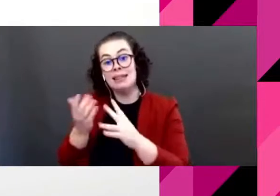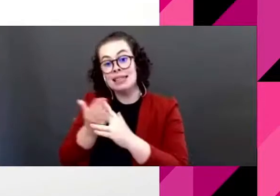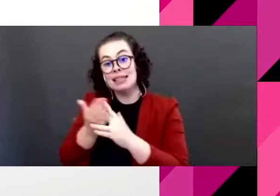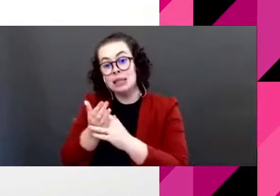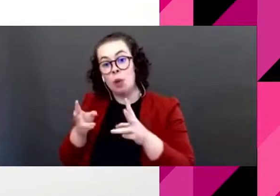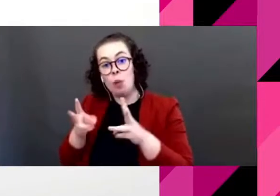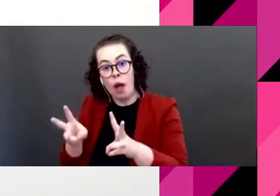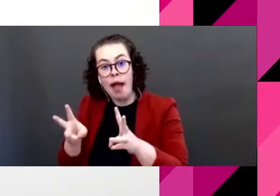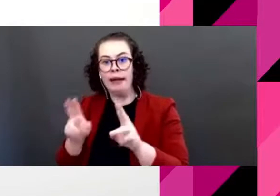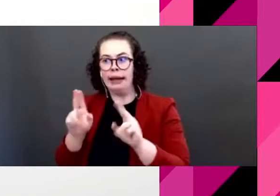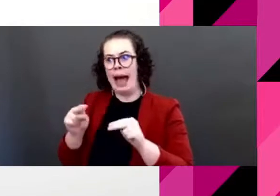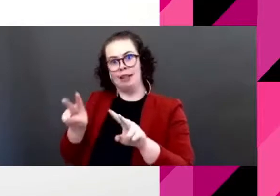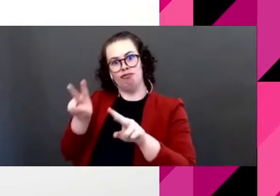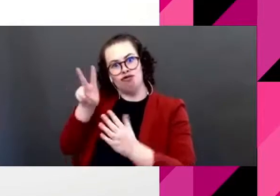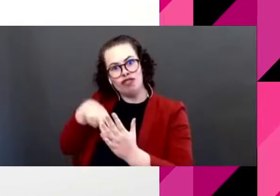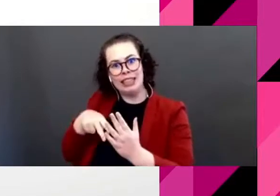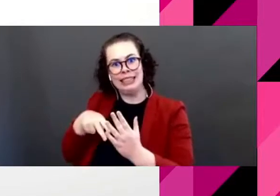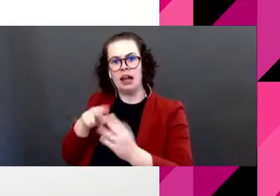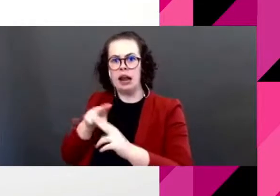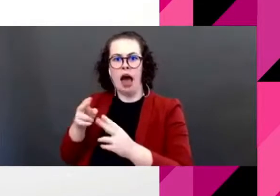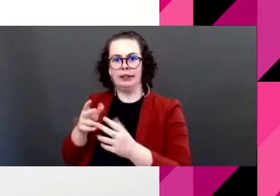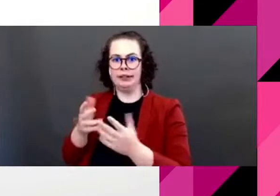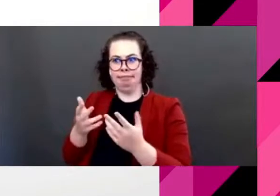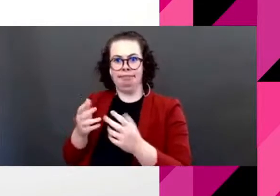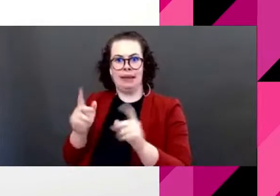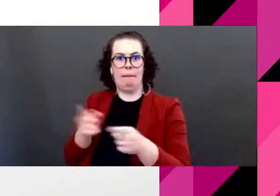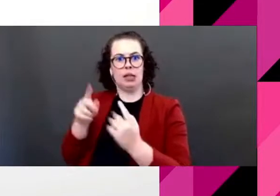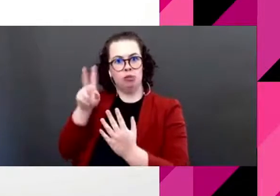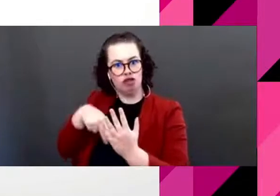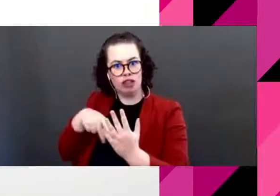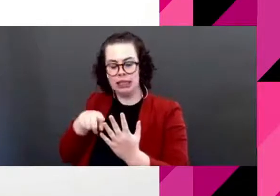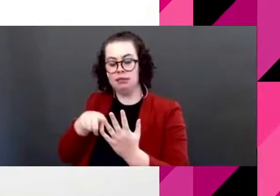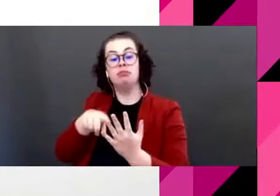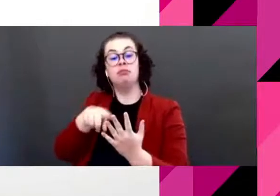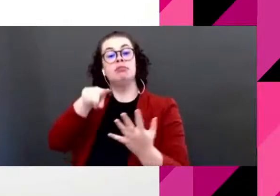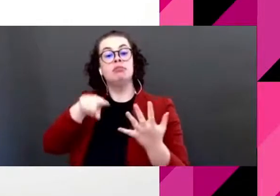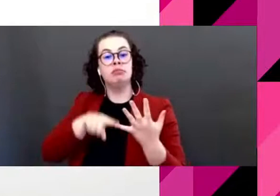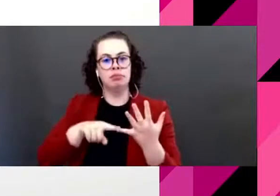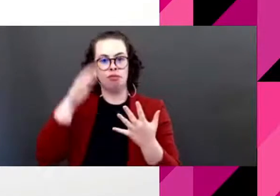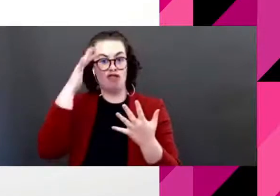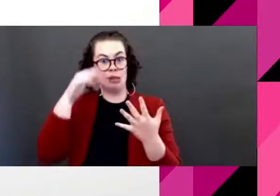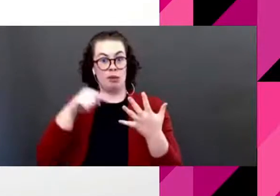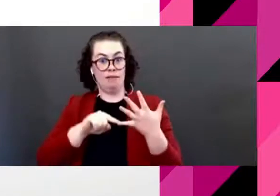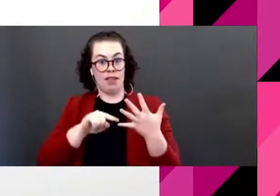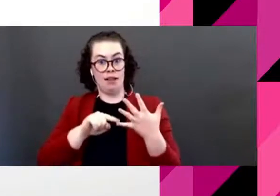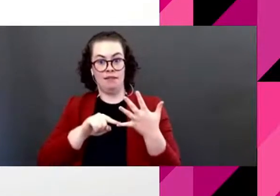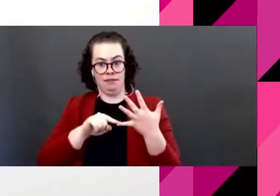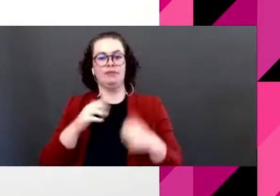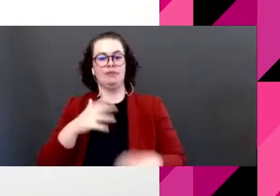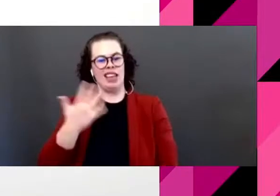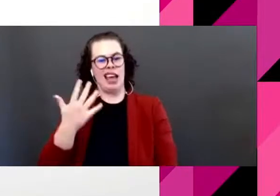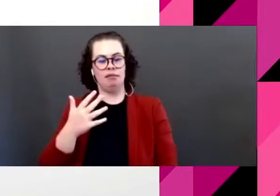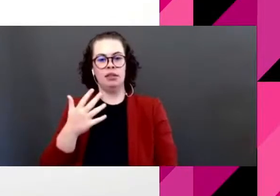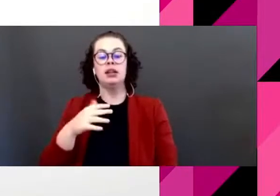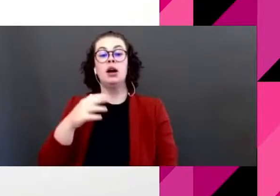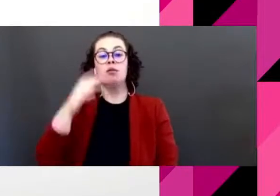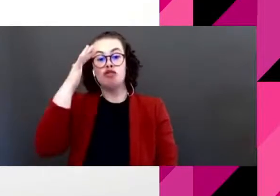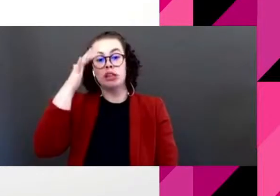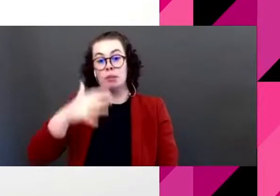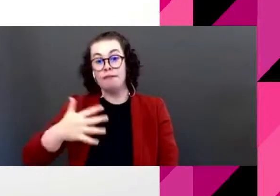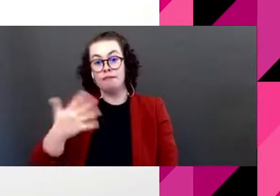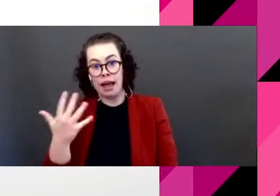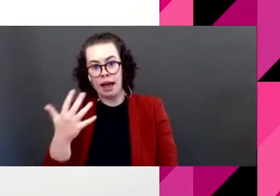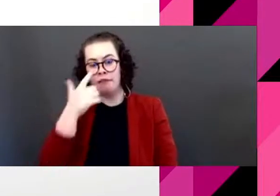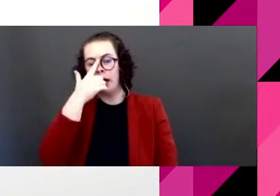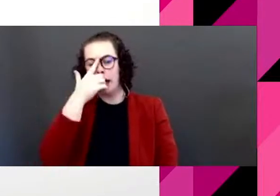equal basis with others. Principle five is about how our community is entitled to